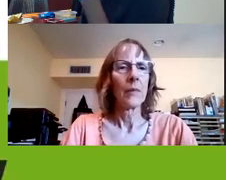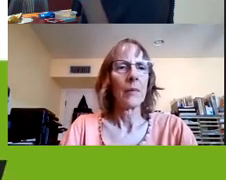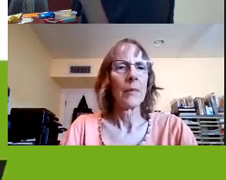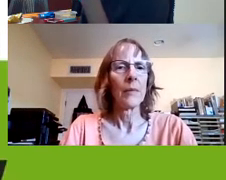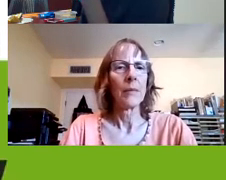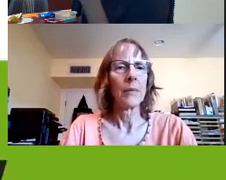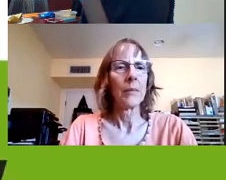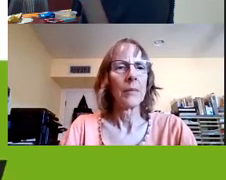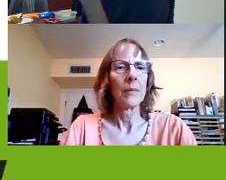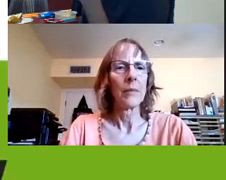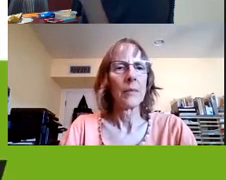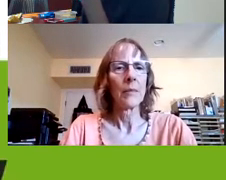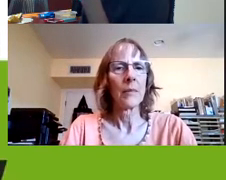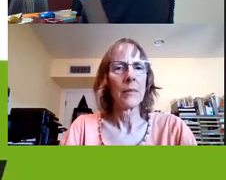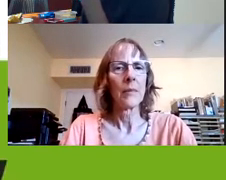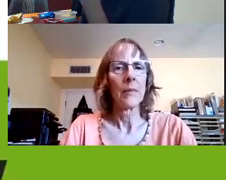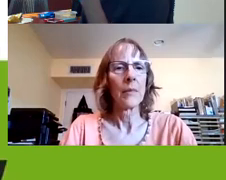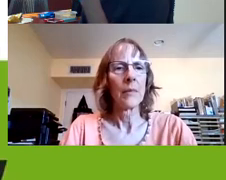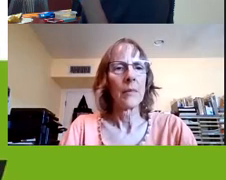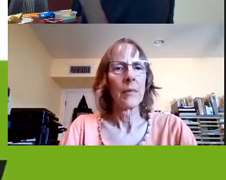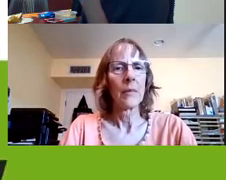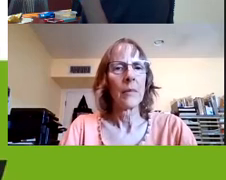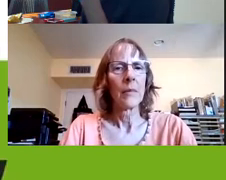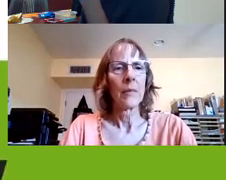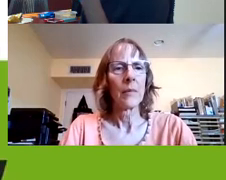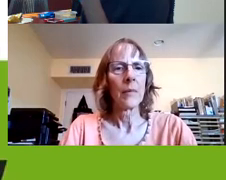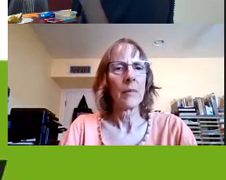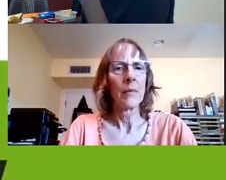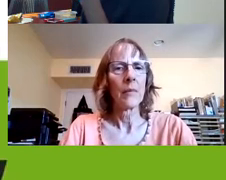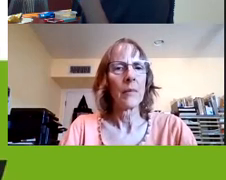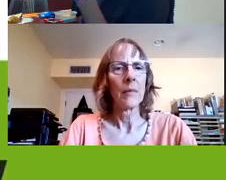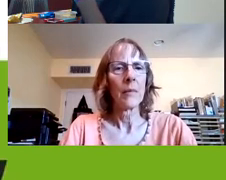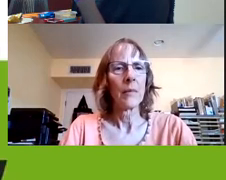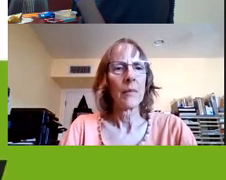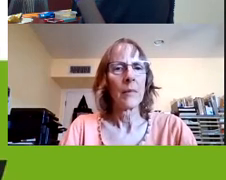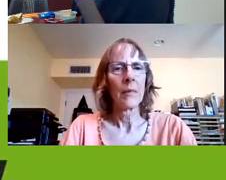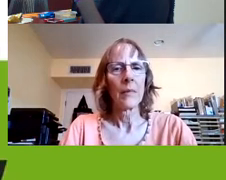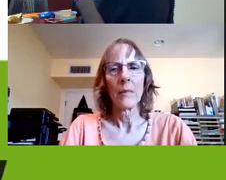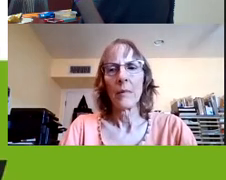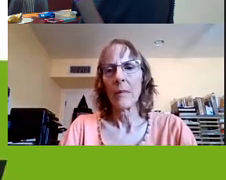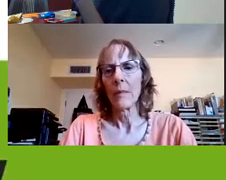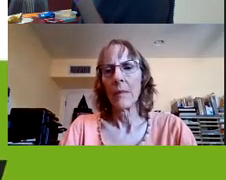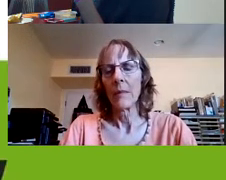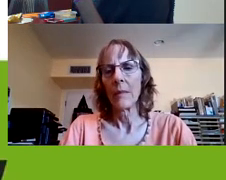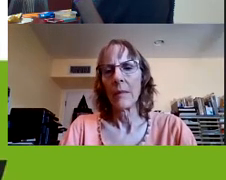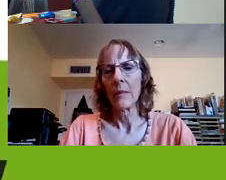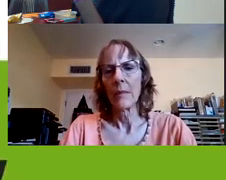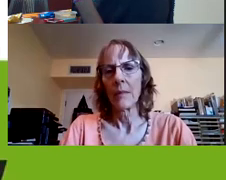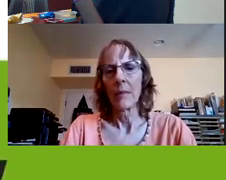the idea and the politics that surrounds inclusion, I mean, I think we've seen